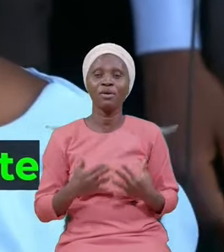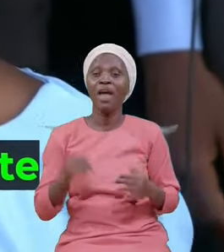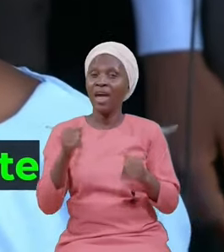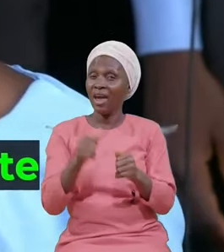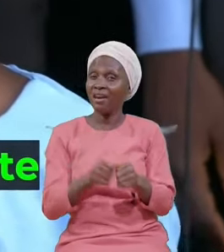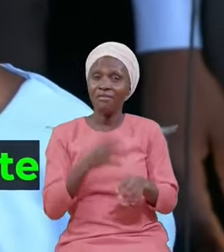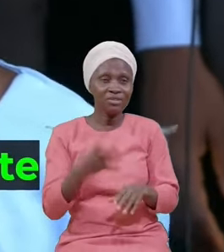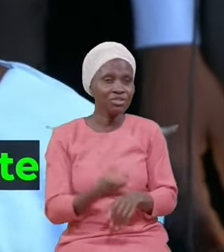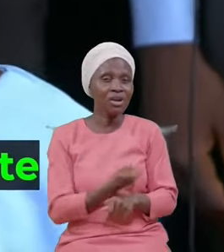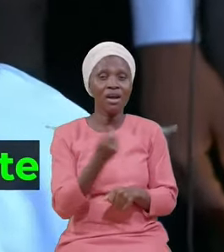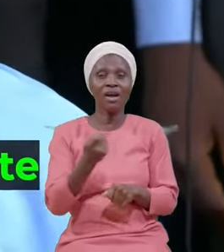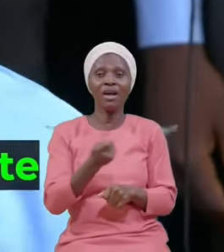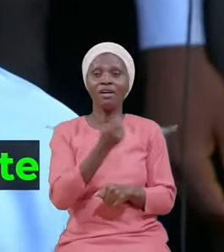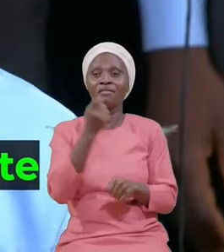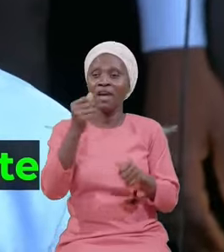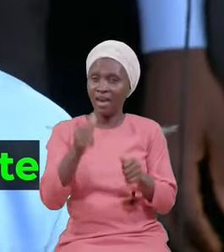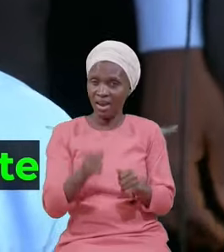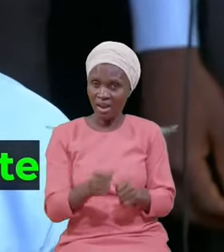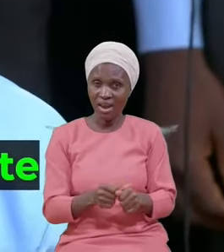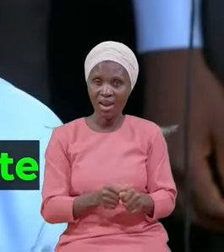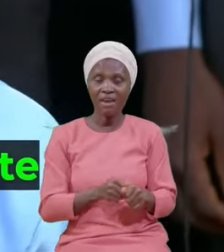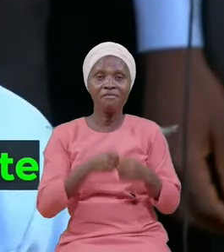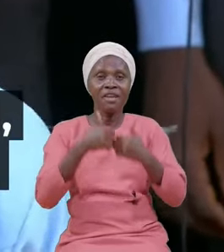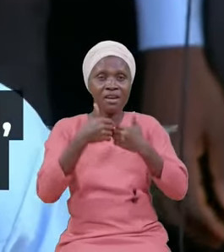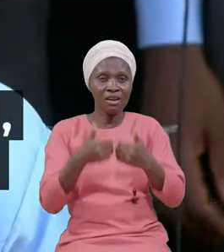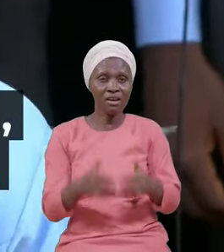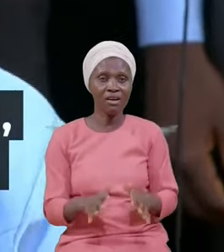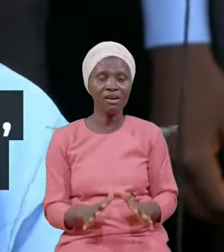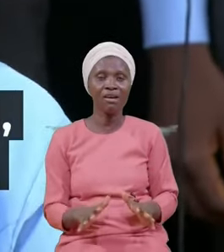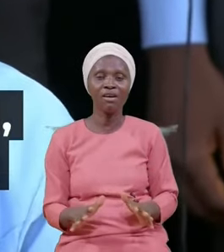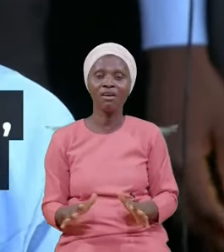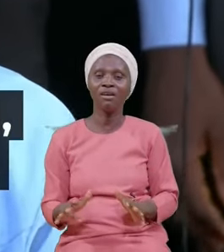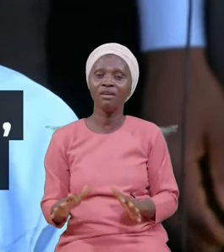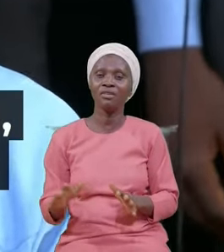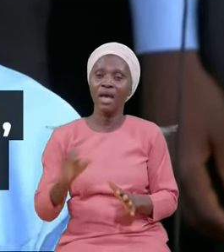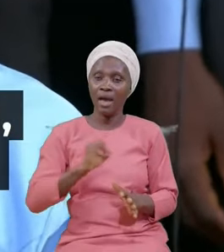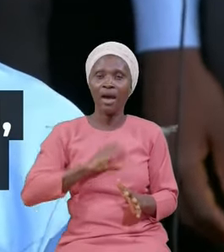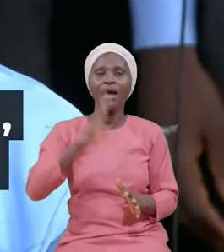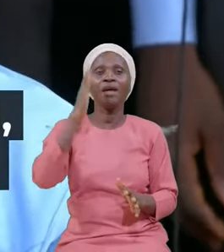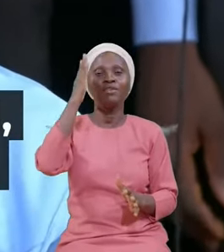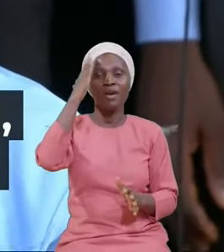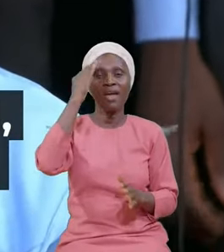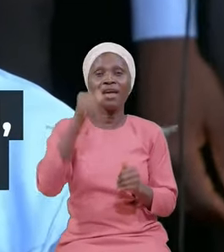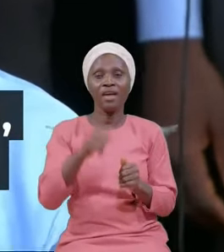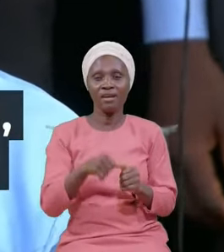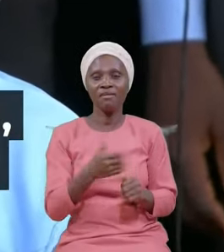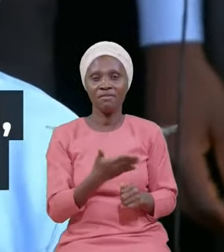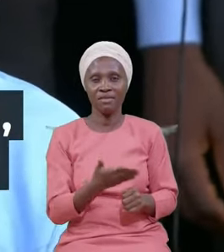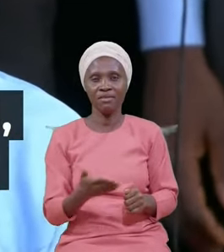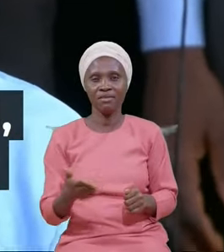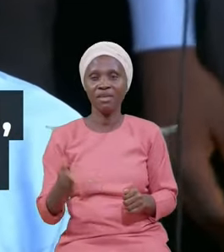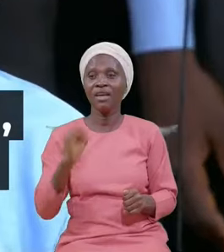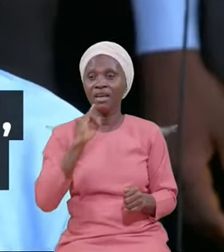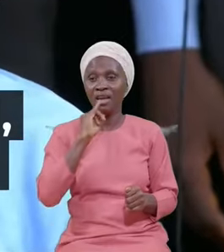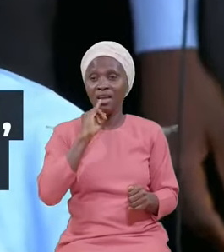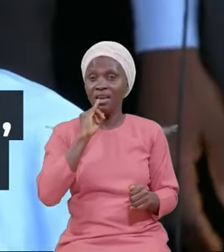every Triumph every loss I know everything is